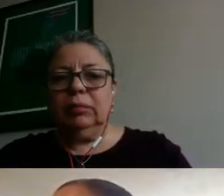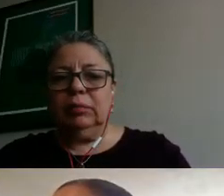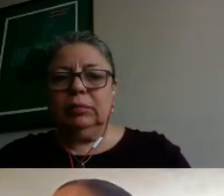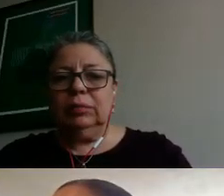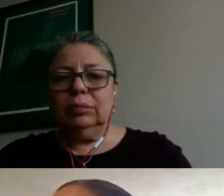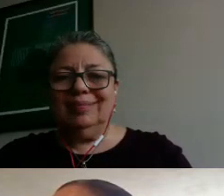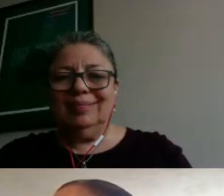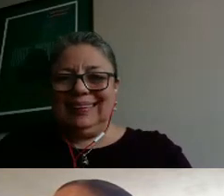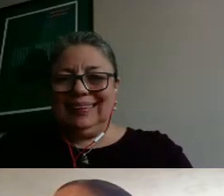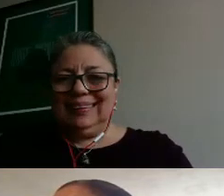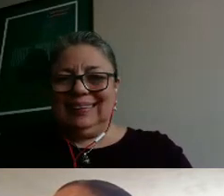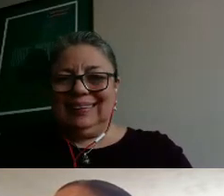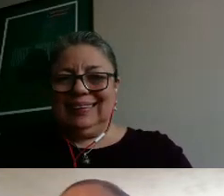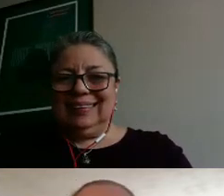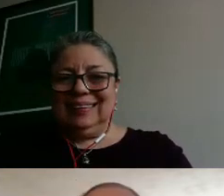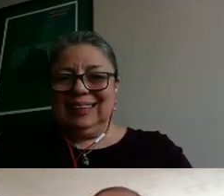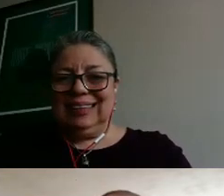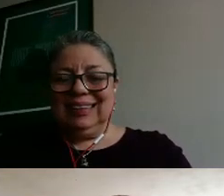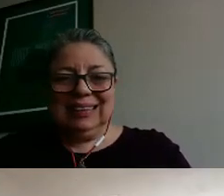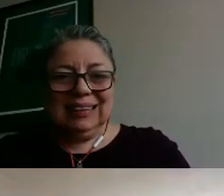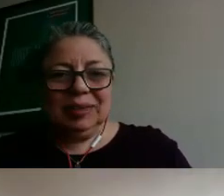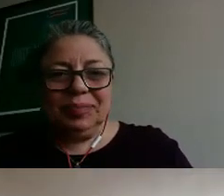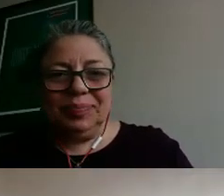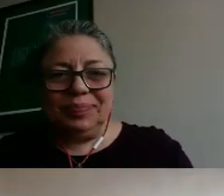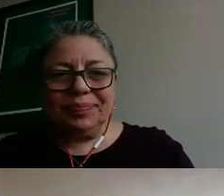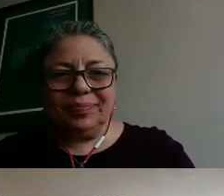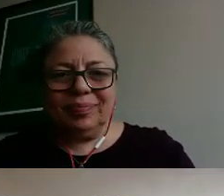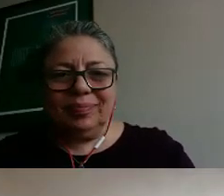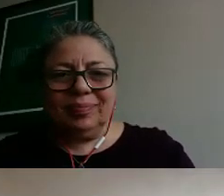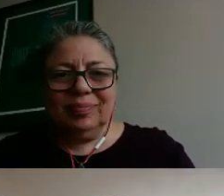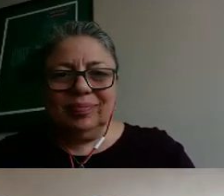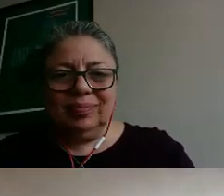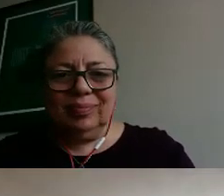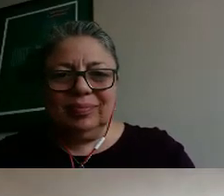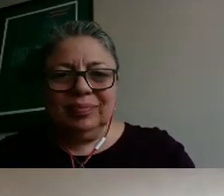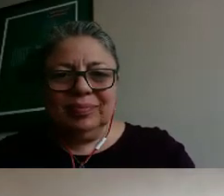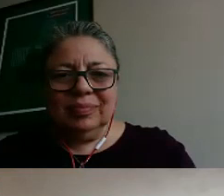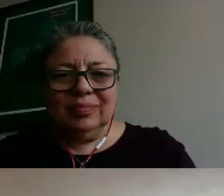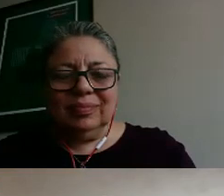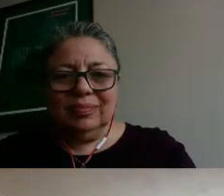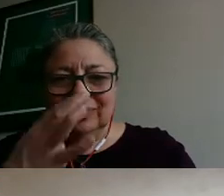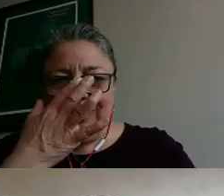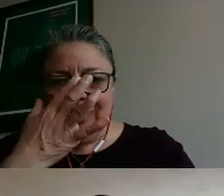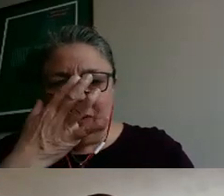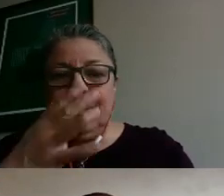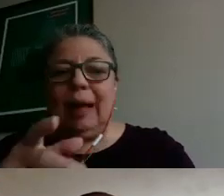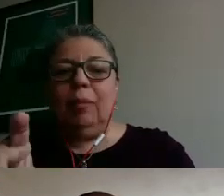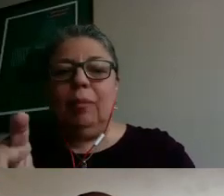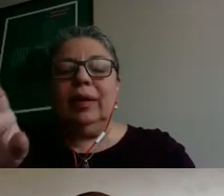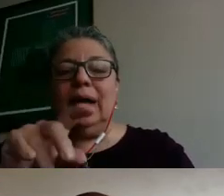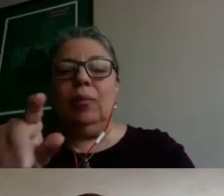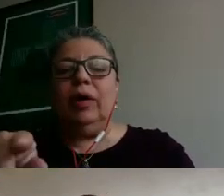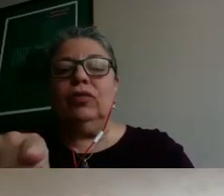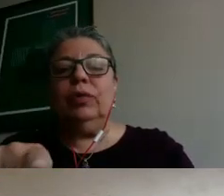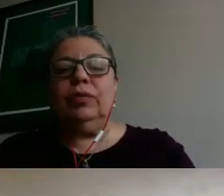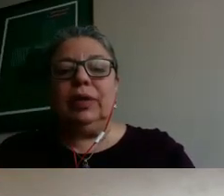Marion. Okay, I'll try to do that. I don't know about the backgrounds that are already in there. I